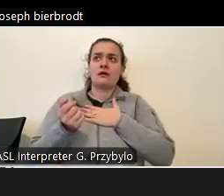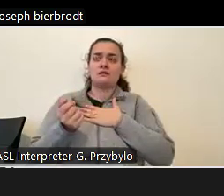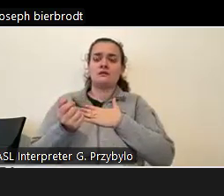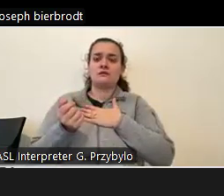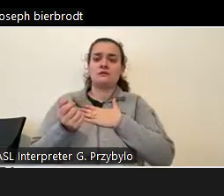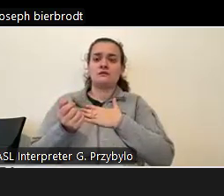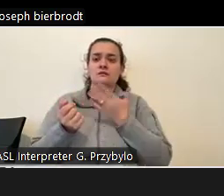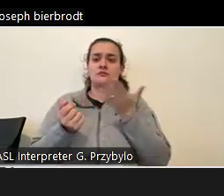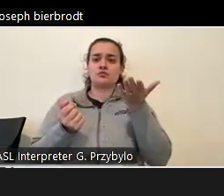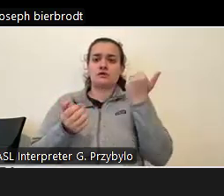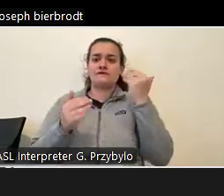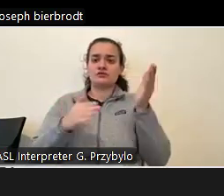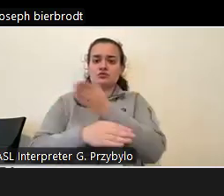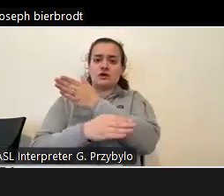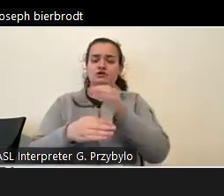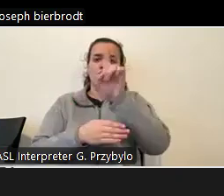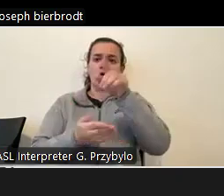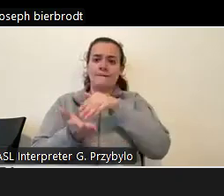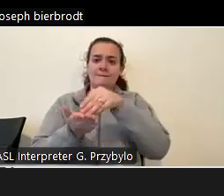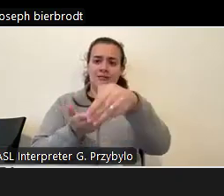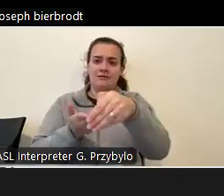previous range of 1 million.